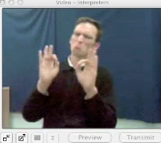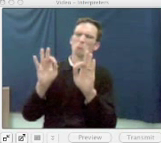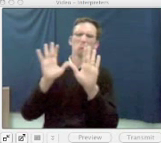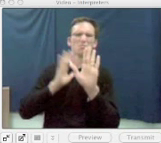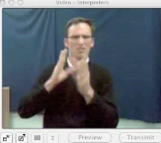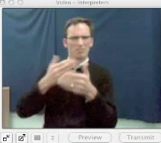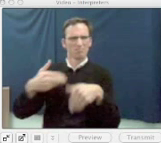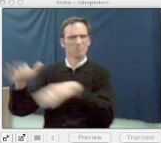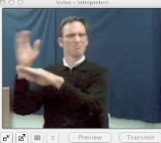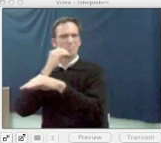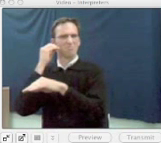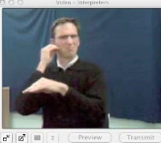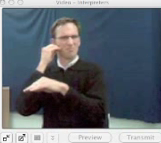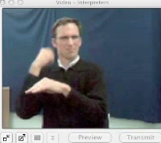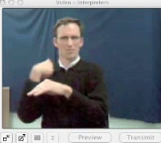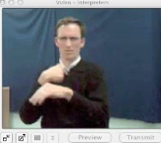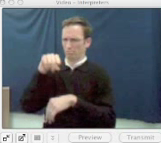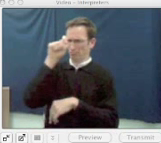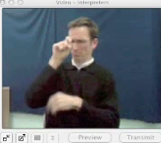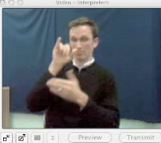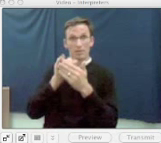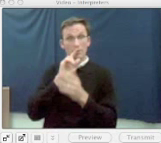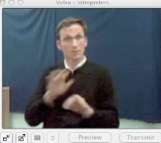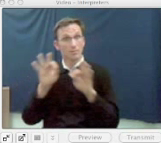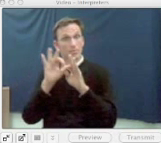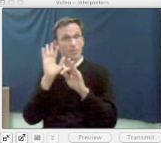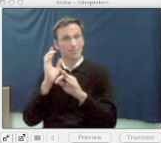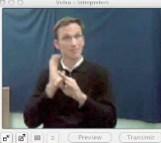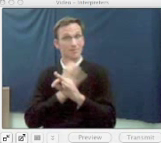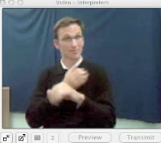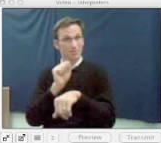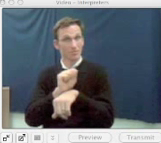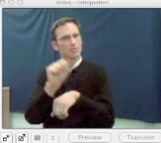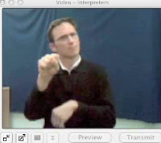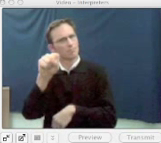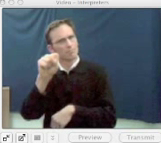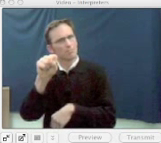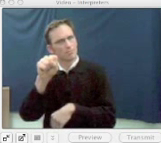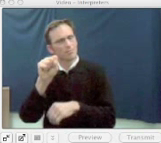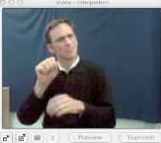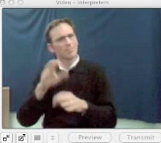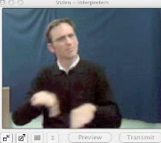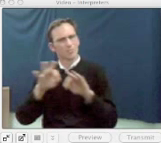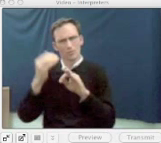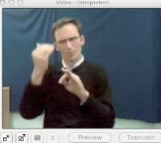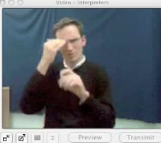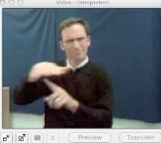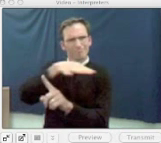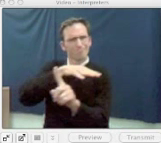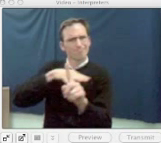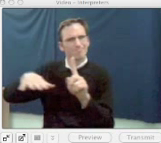care? Do those things matter to us? Yes, they do, because they matter to the context.